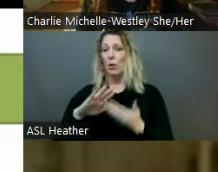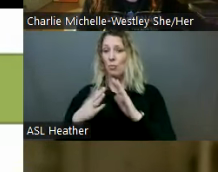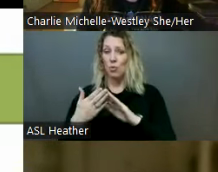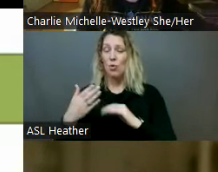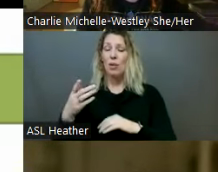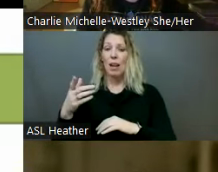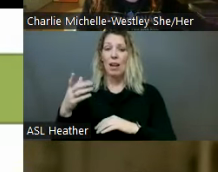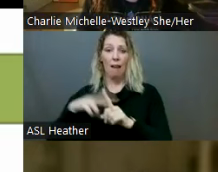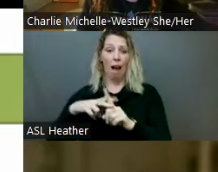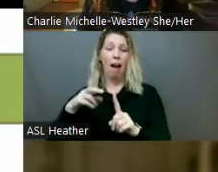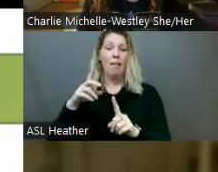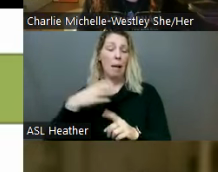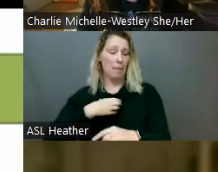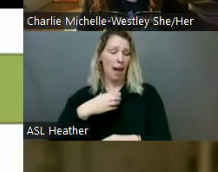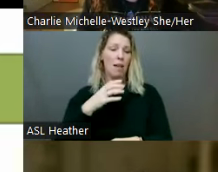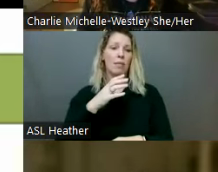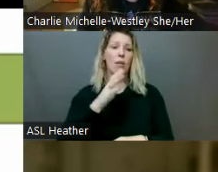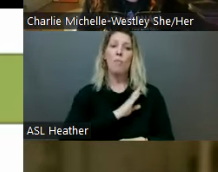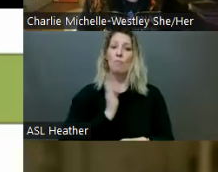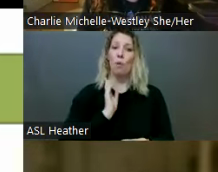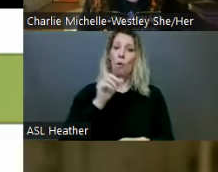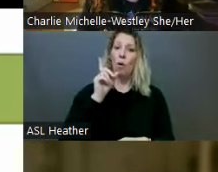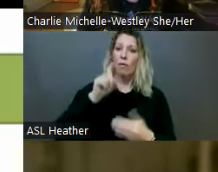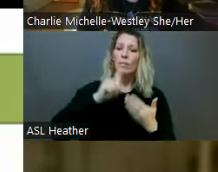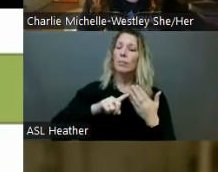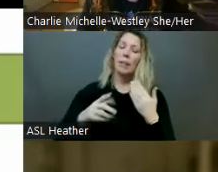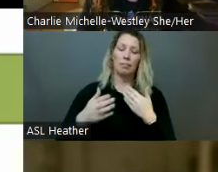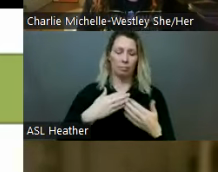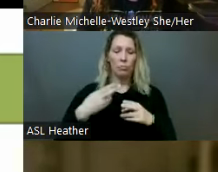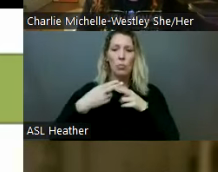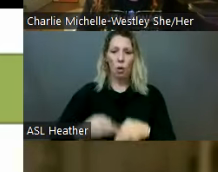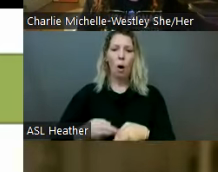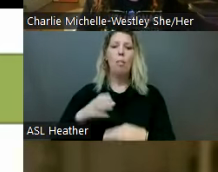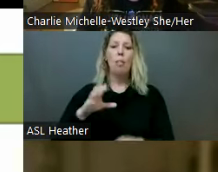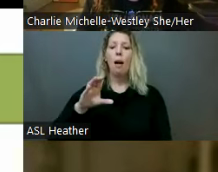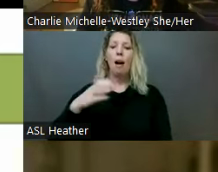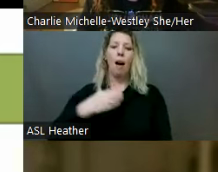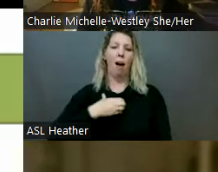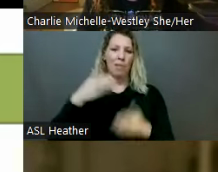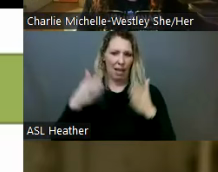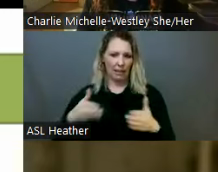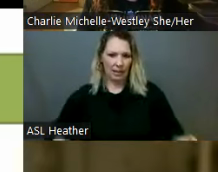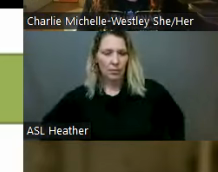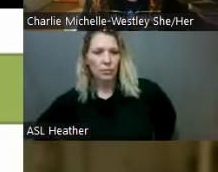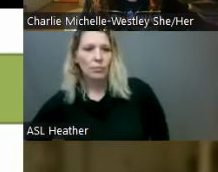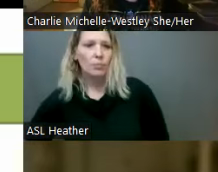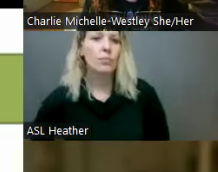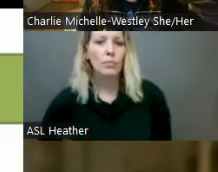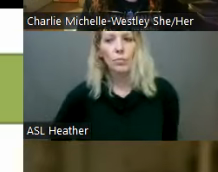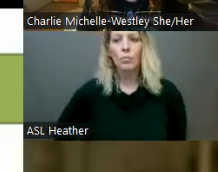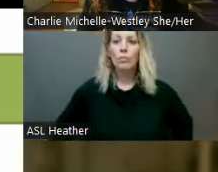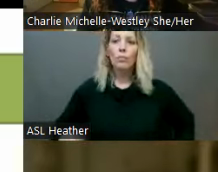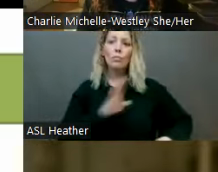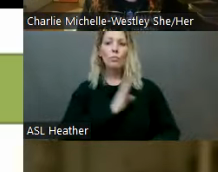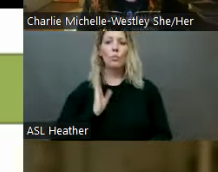required to investigate, the community member is known as the complainant. The board will assign an advocate to help the complainant